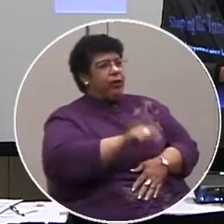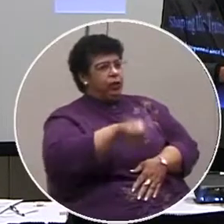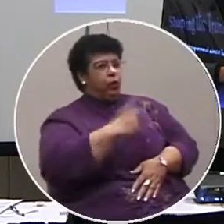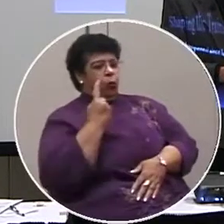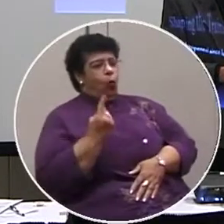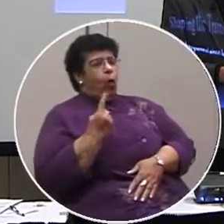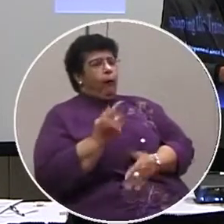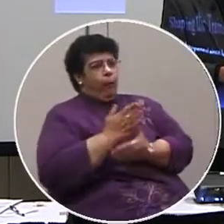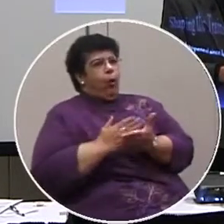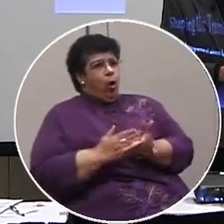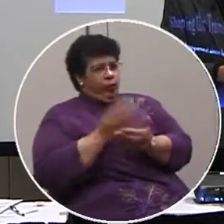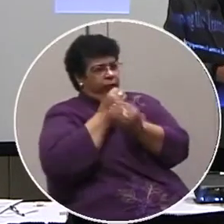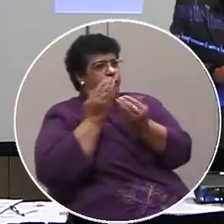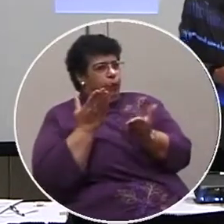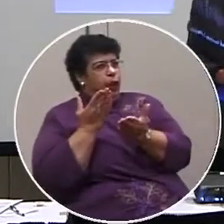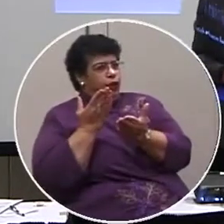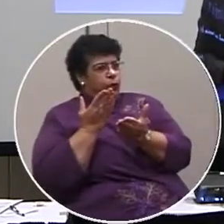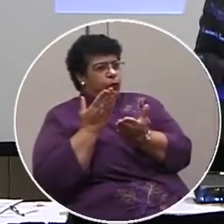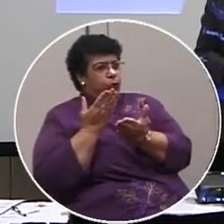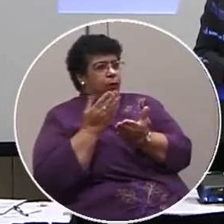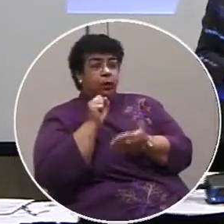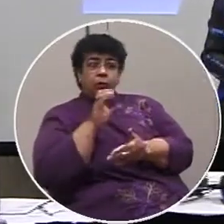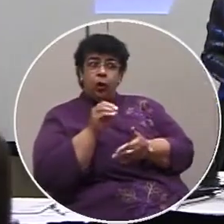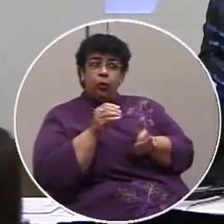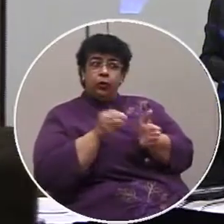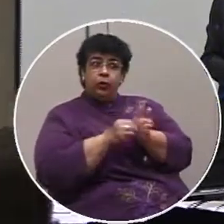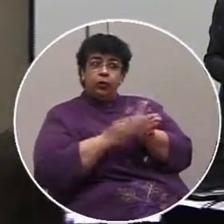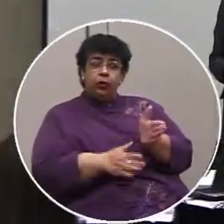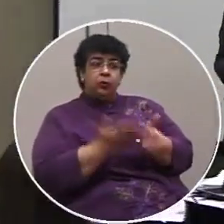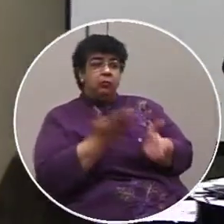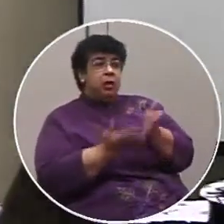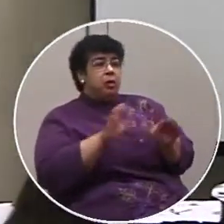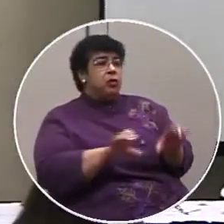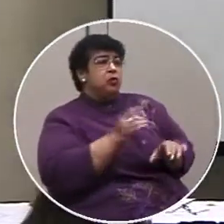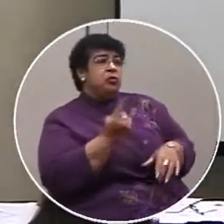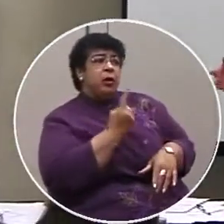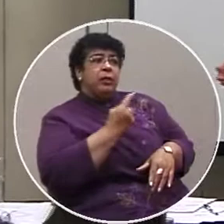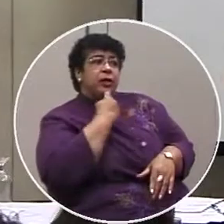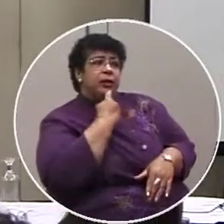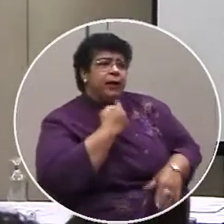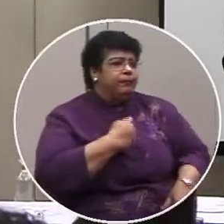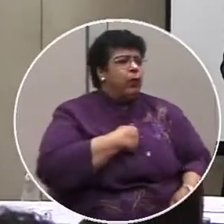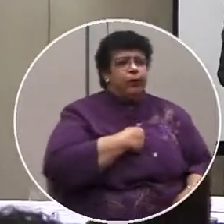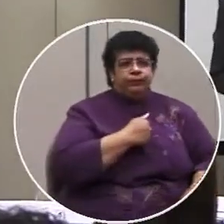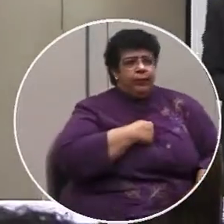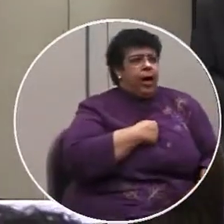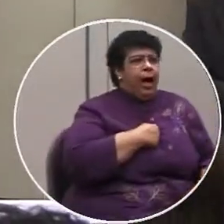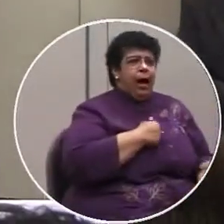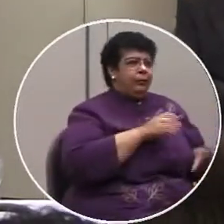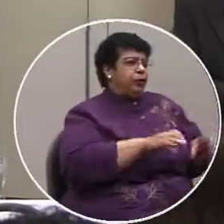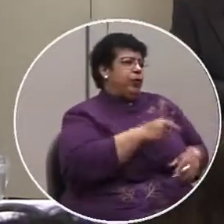information. So students may do something and say, I'm here doing this to get out of class, when in